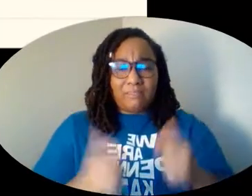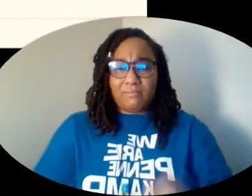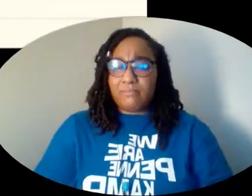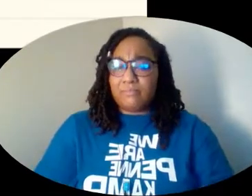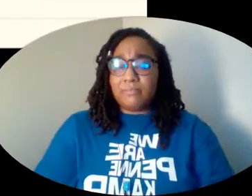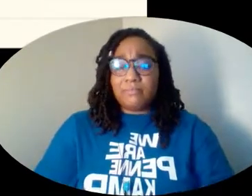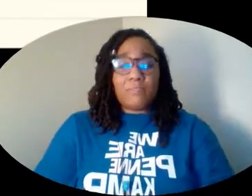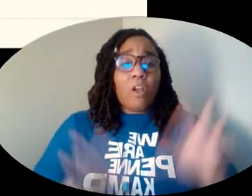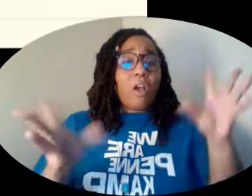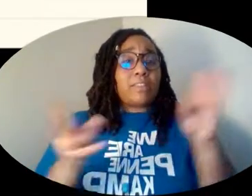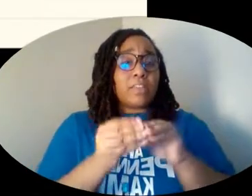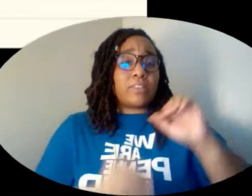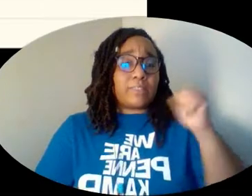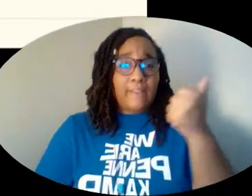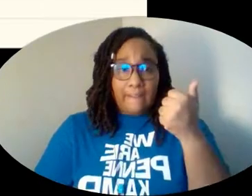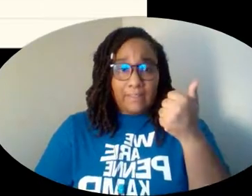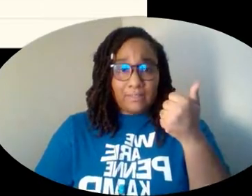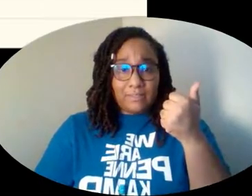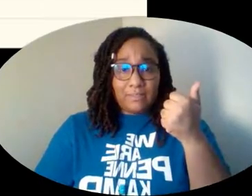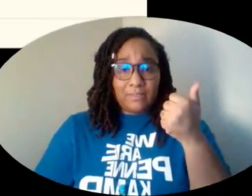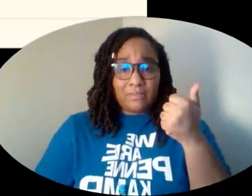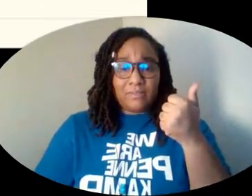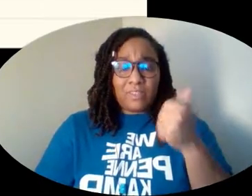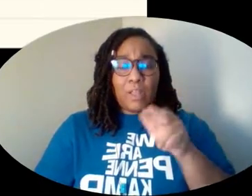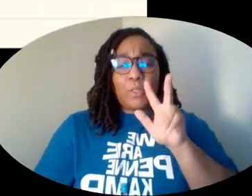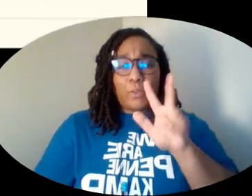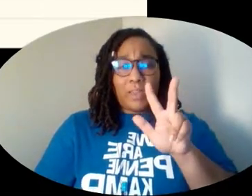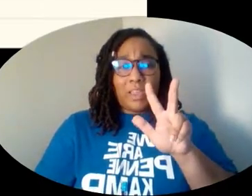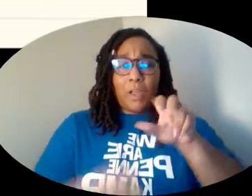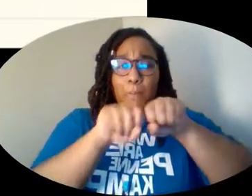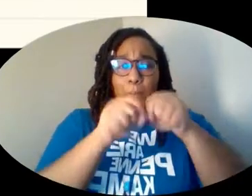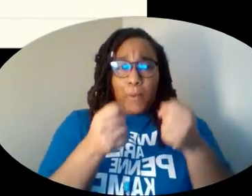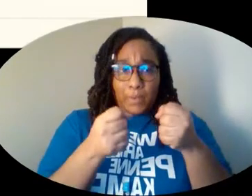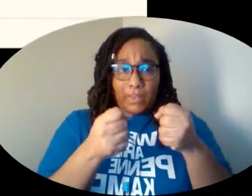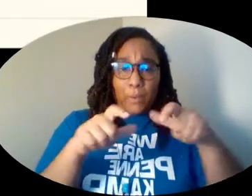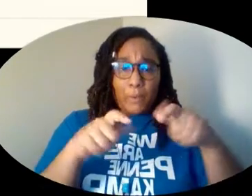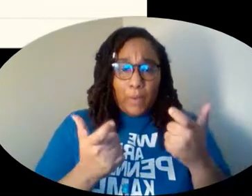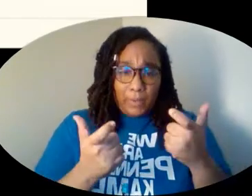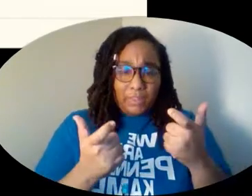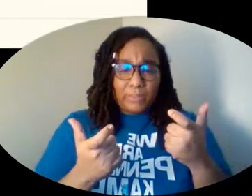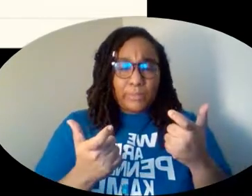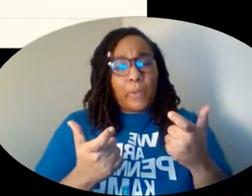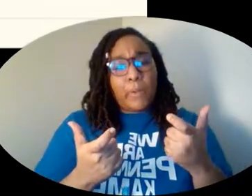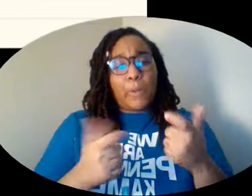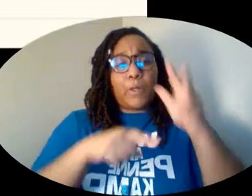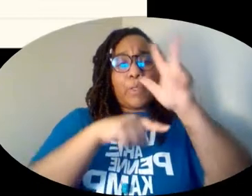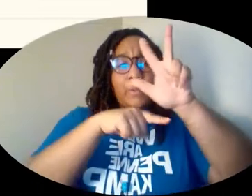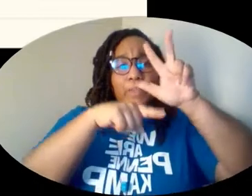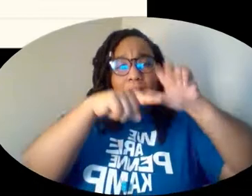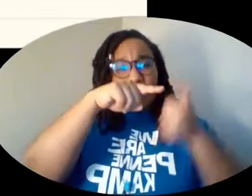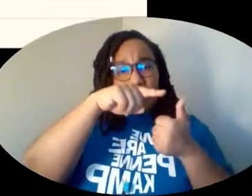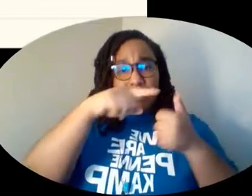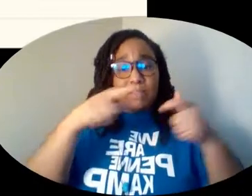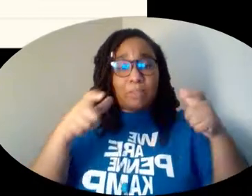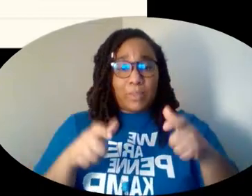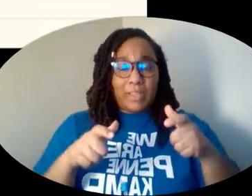There are 10 plates, and 3 of them are broken. So, 3/10 of the